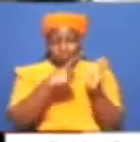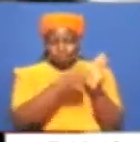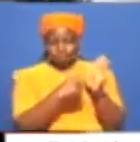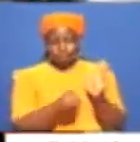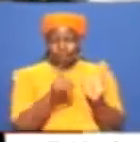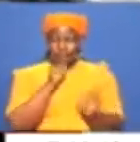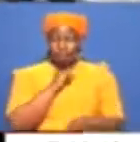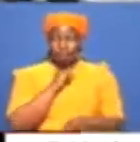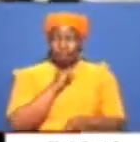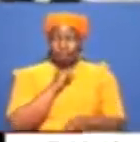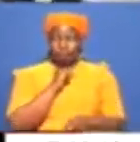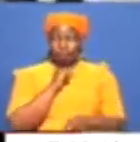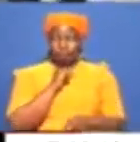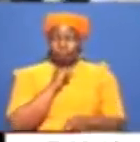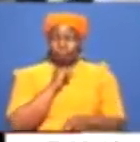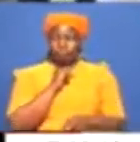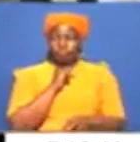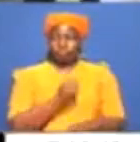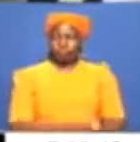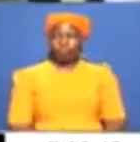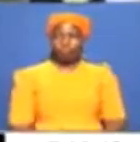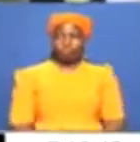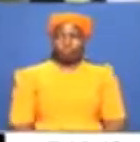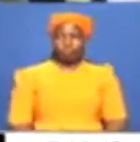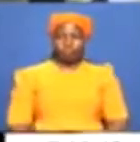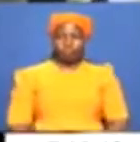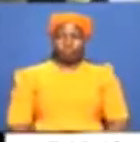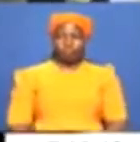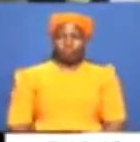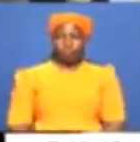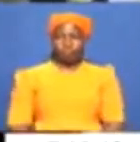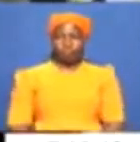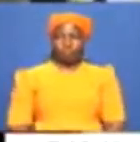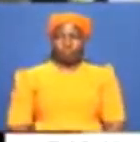That's okay.